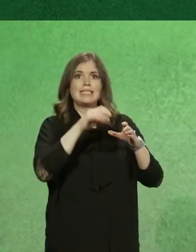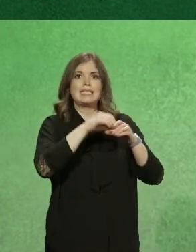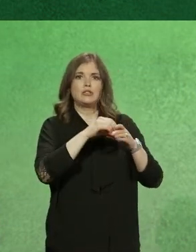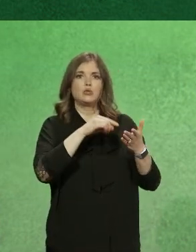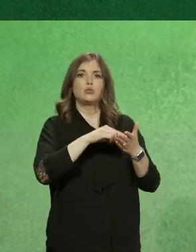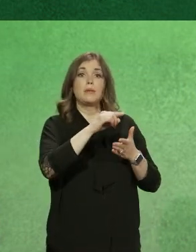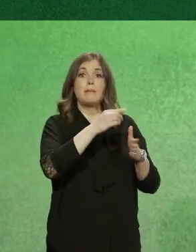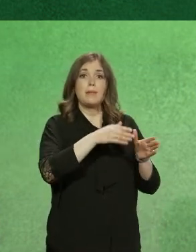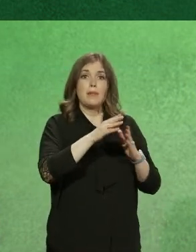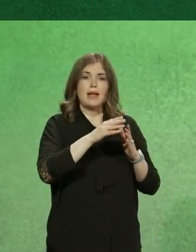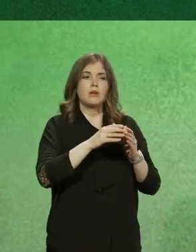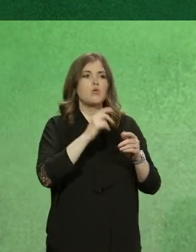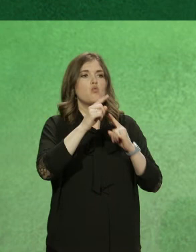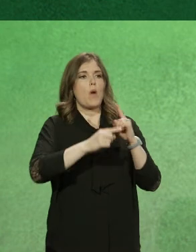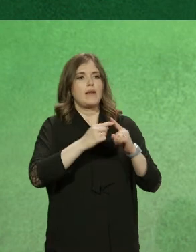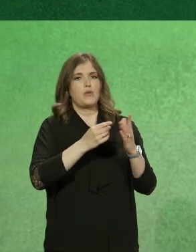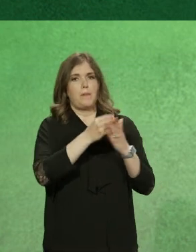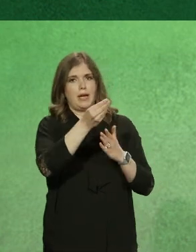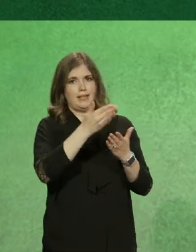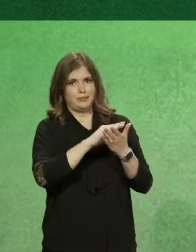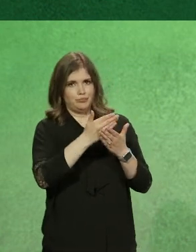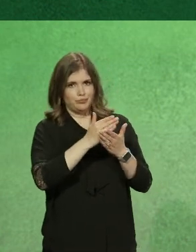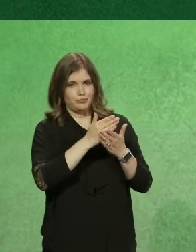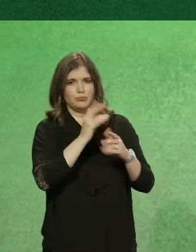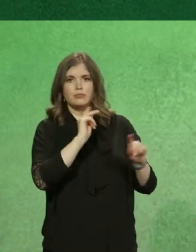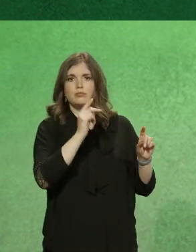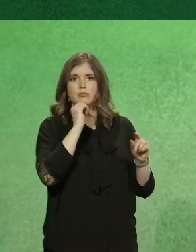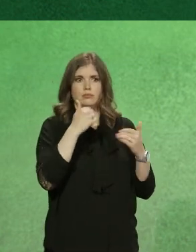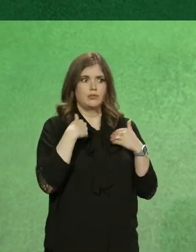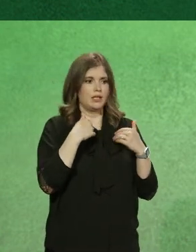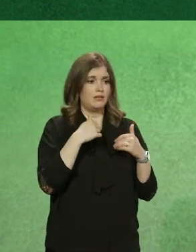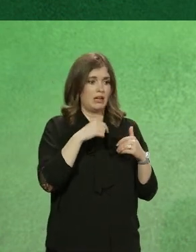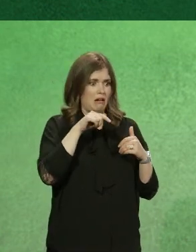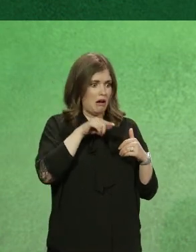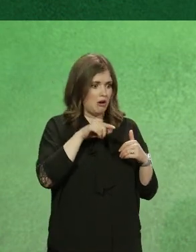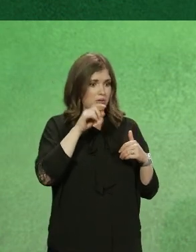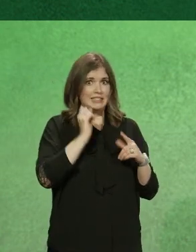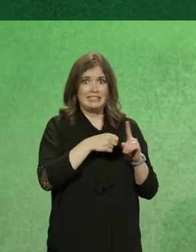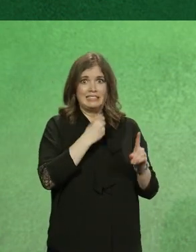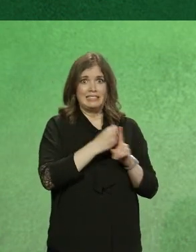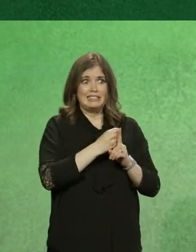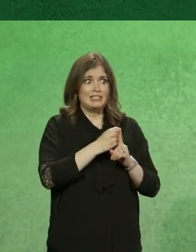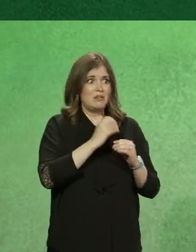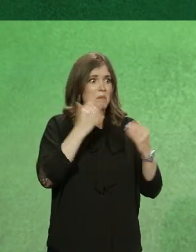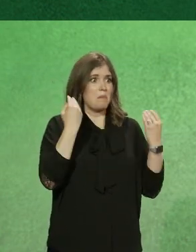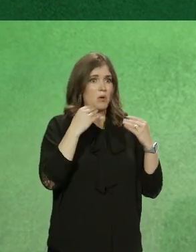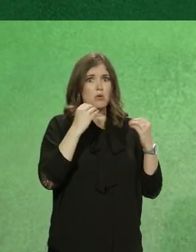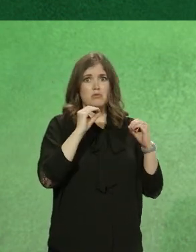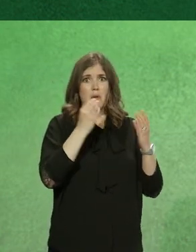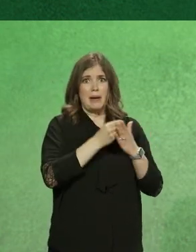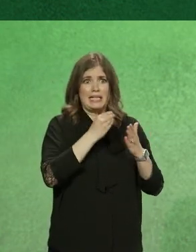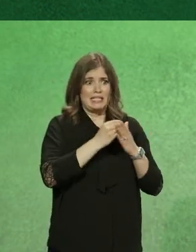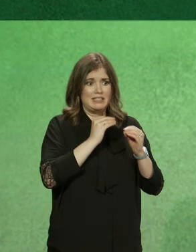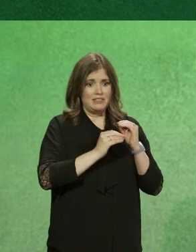with the purchase of the stove so that people don't have a sudden need to get the stove repaired and not have the money for that.